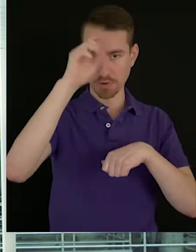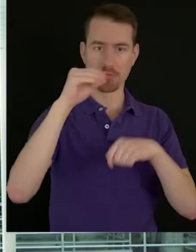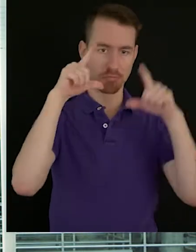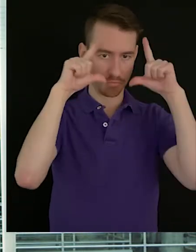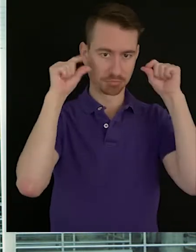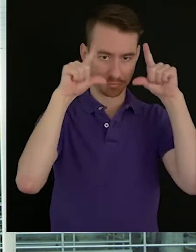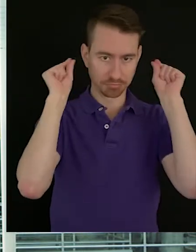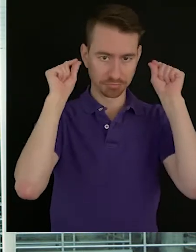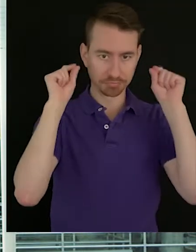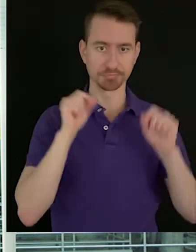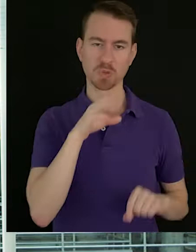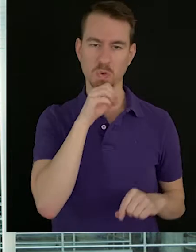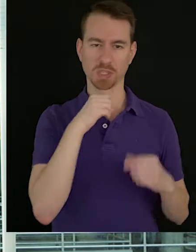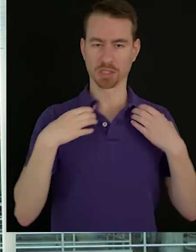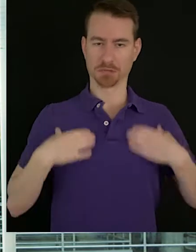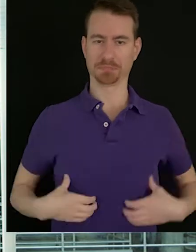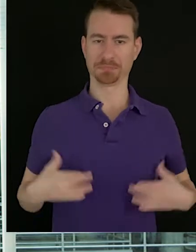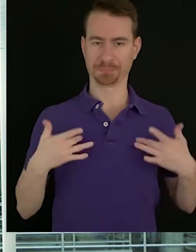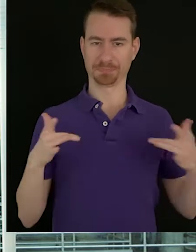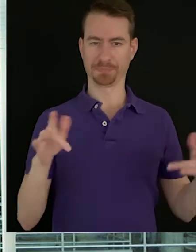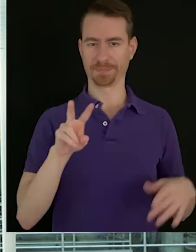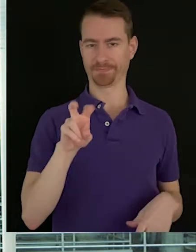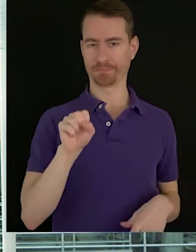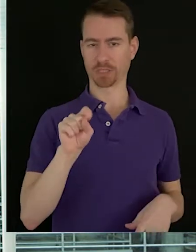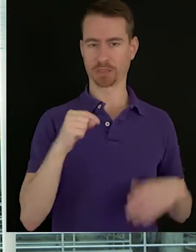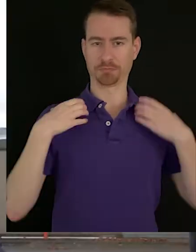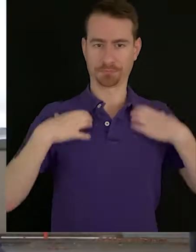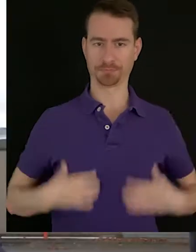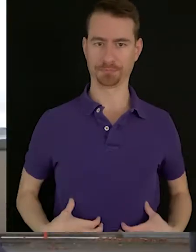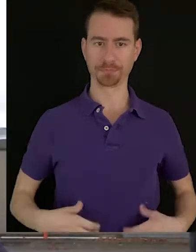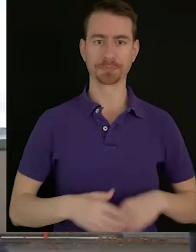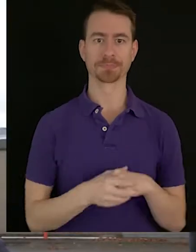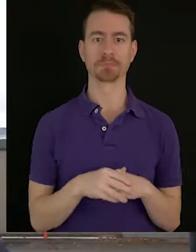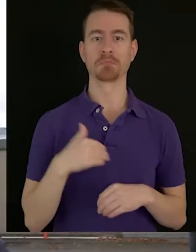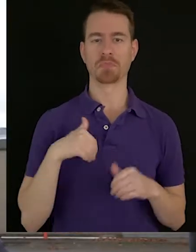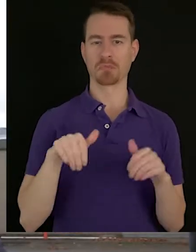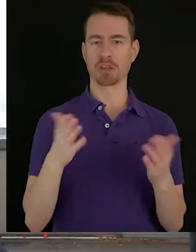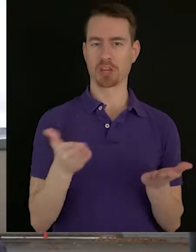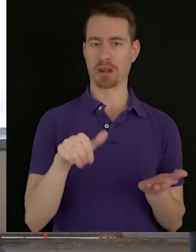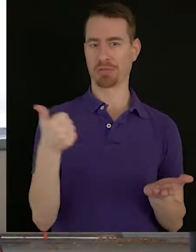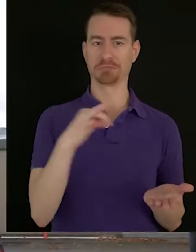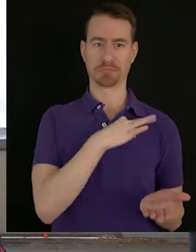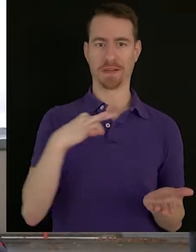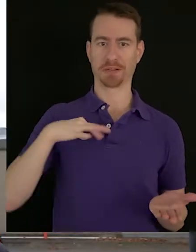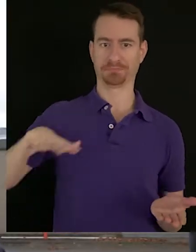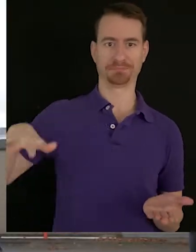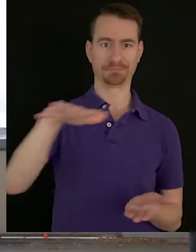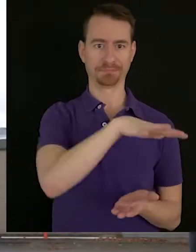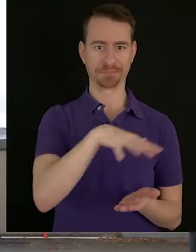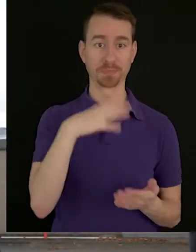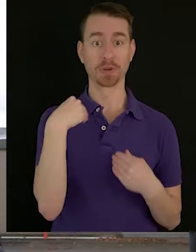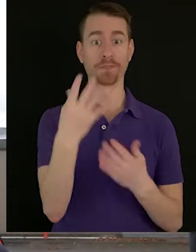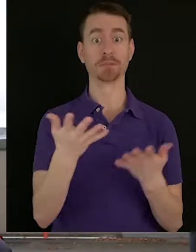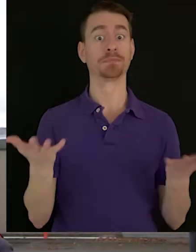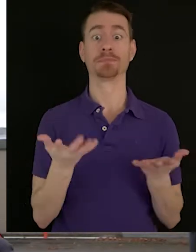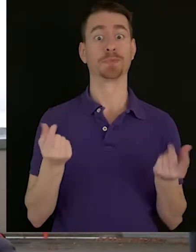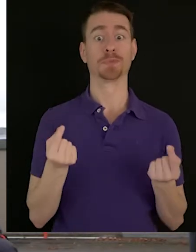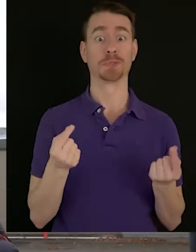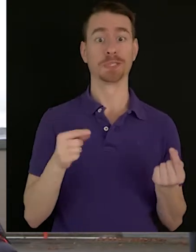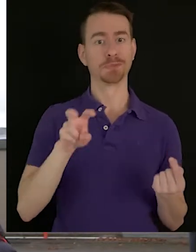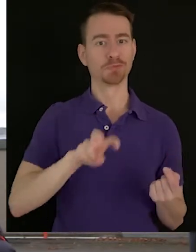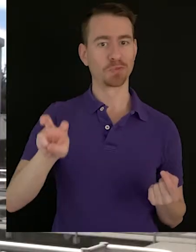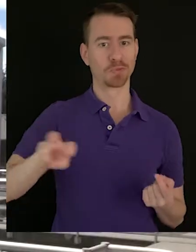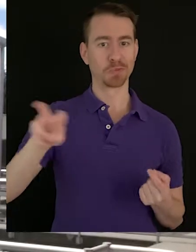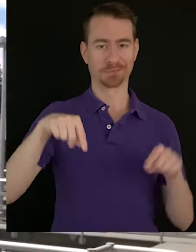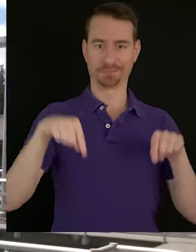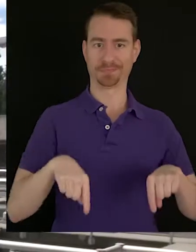hat, glasses, and an orange reflective vest. I am here with my coworkers today and we will be giving you a tour